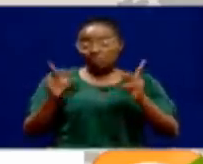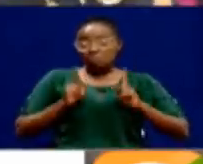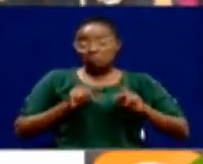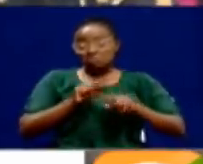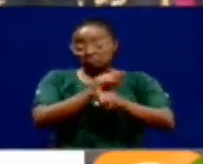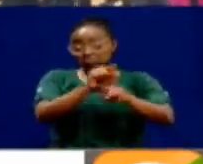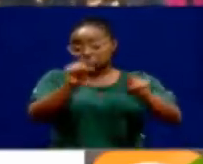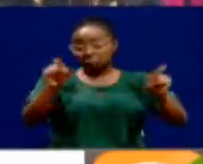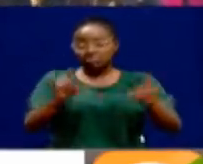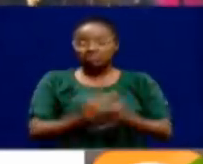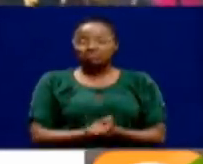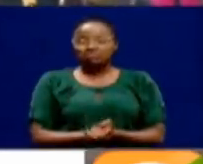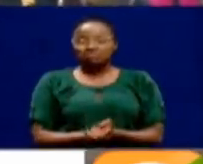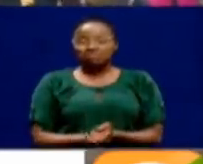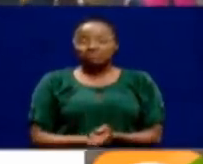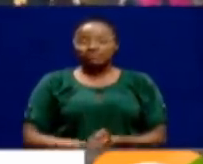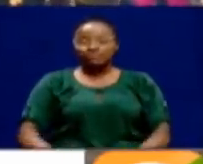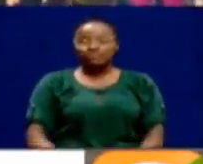brands.